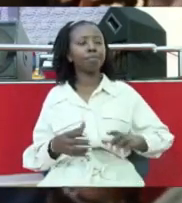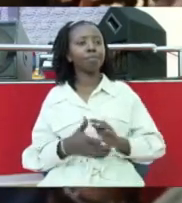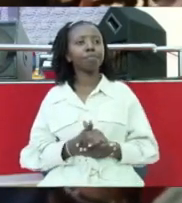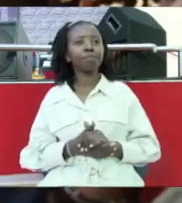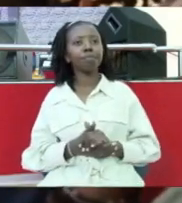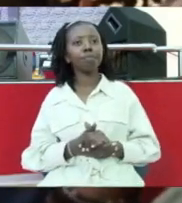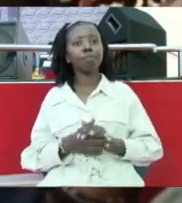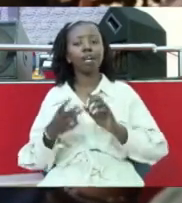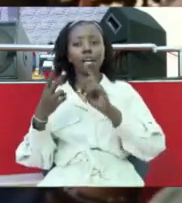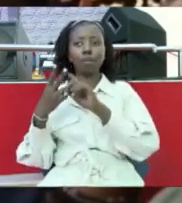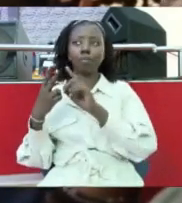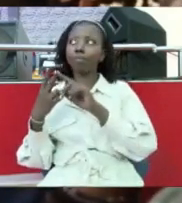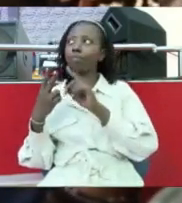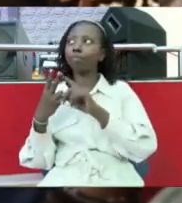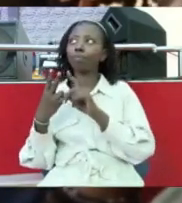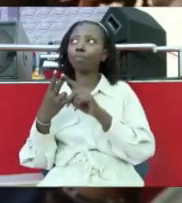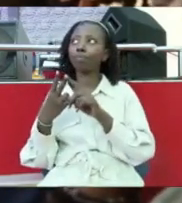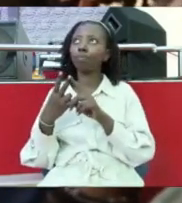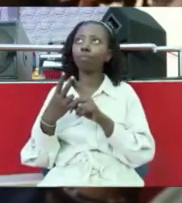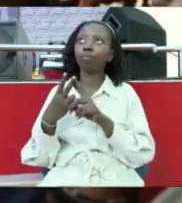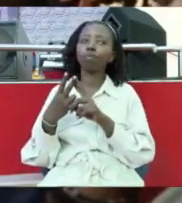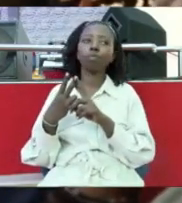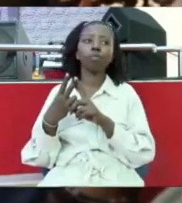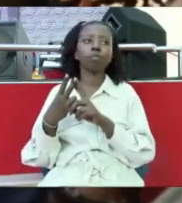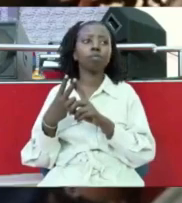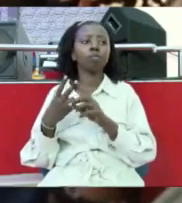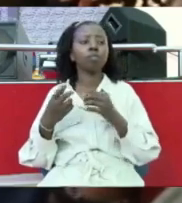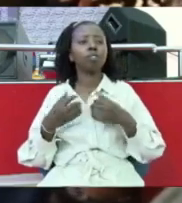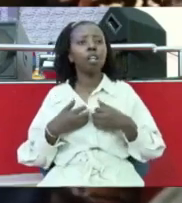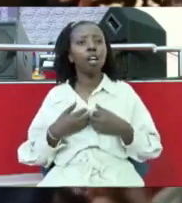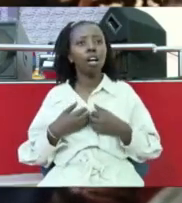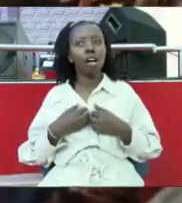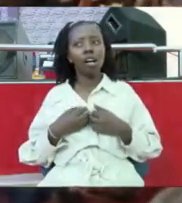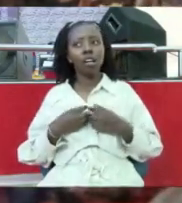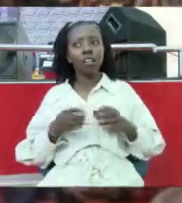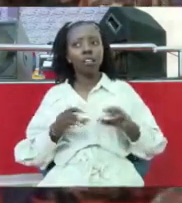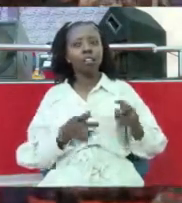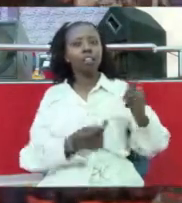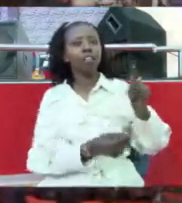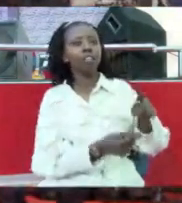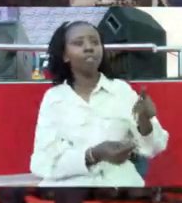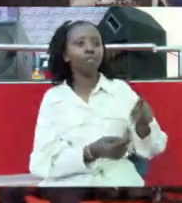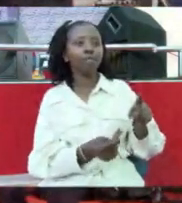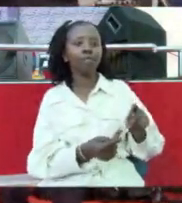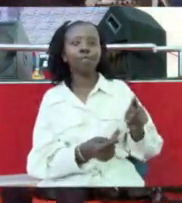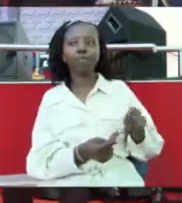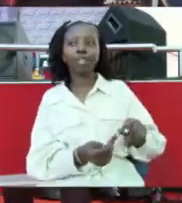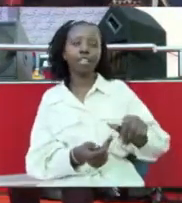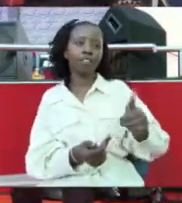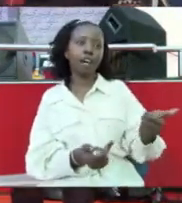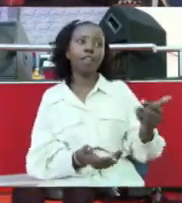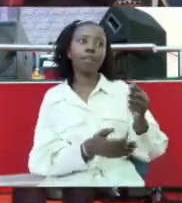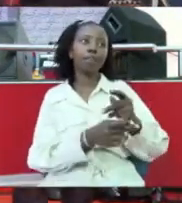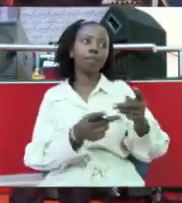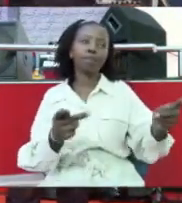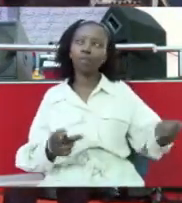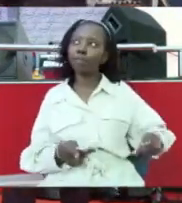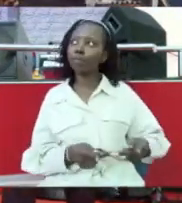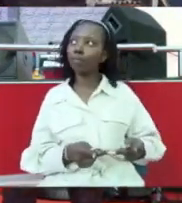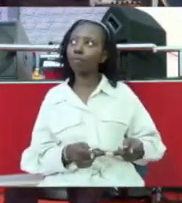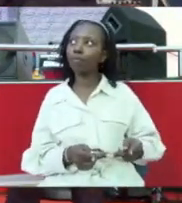Secondly, ya pili, we have to lay it somewhere. Lazima tuiweke mahali.